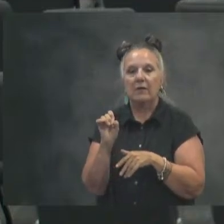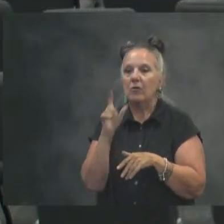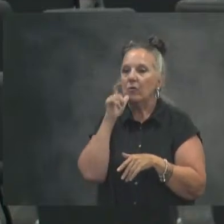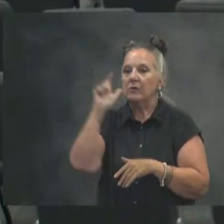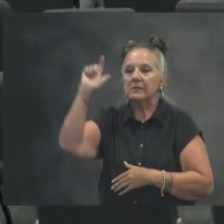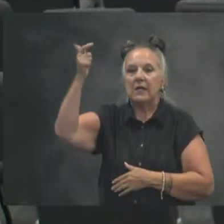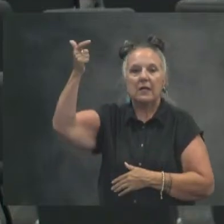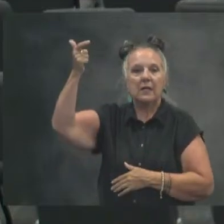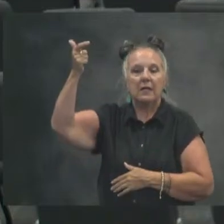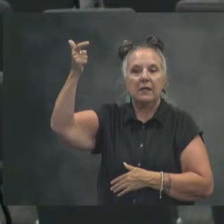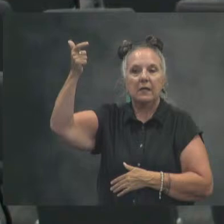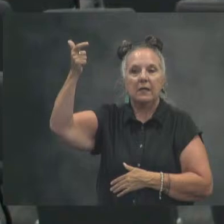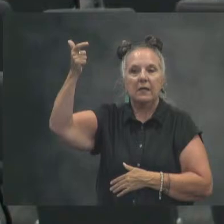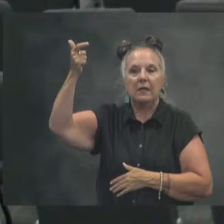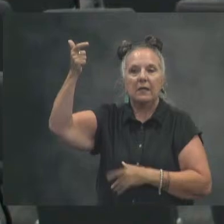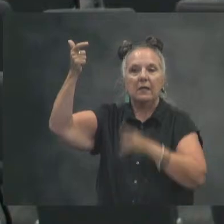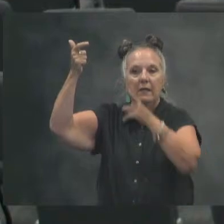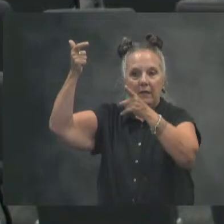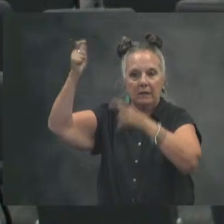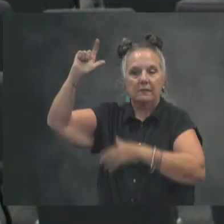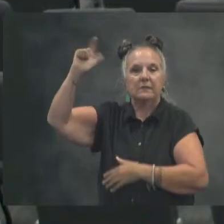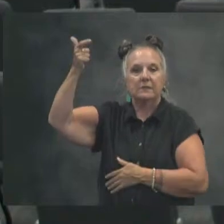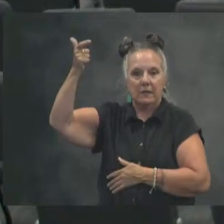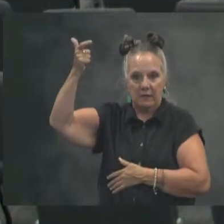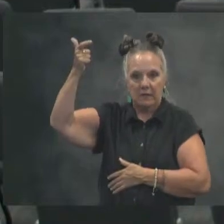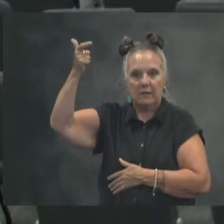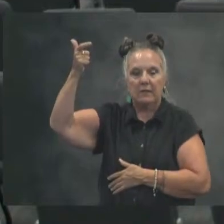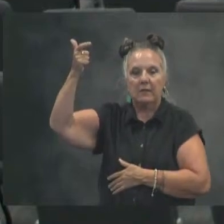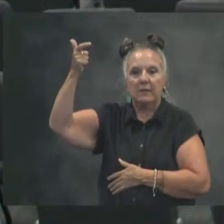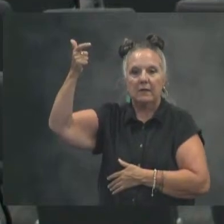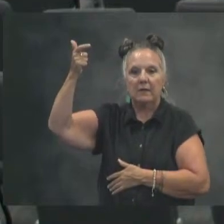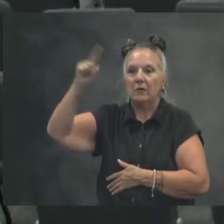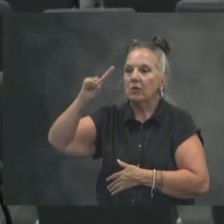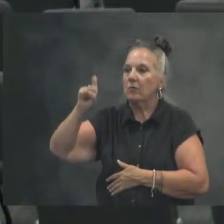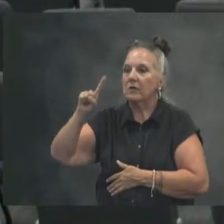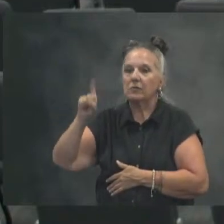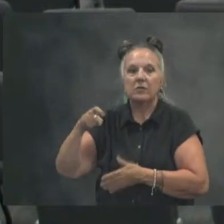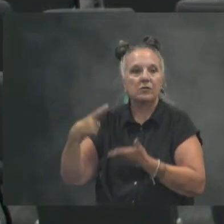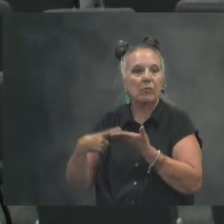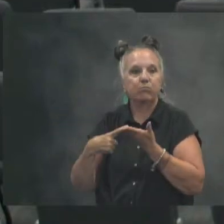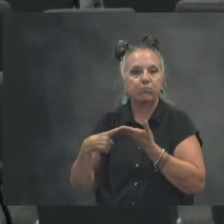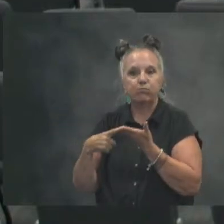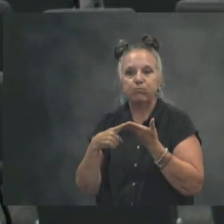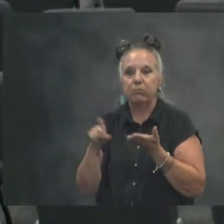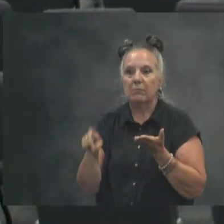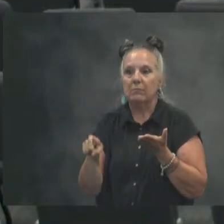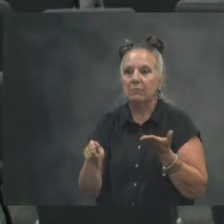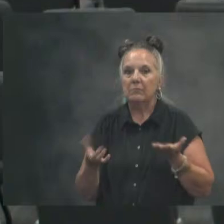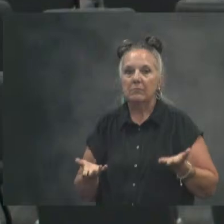second? Second. Thank you, Mrs. Murray. Any questions, any discussion?